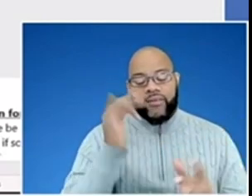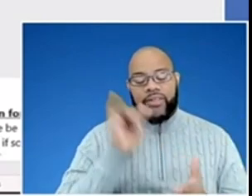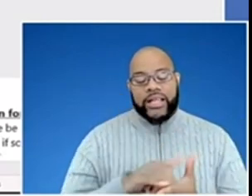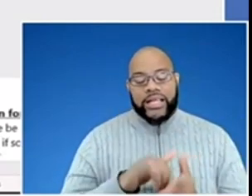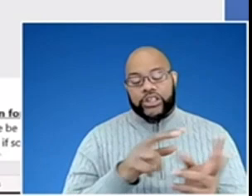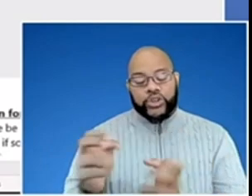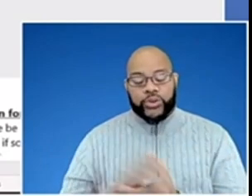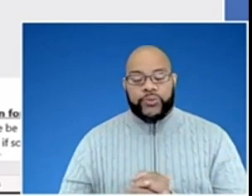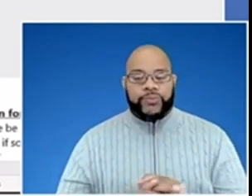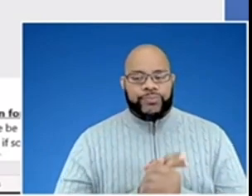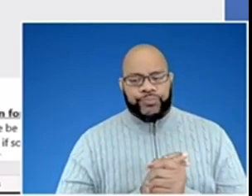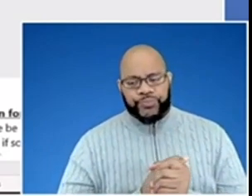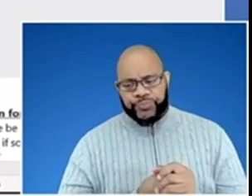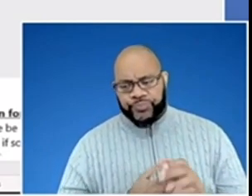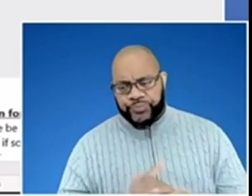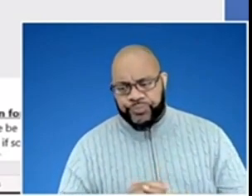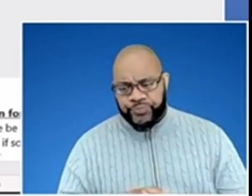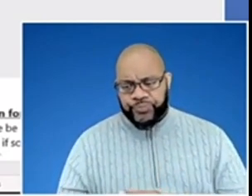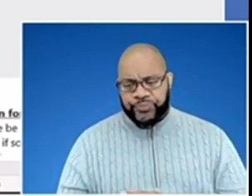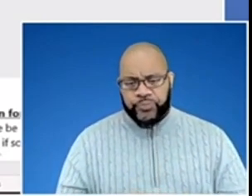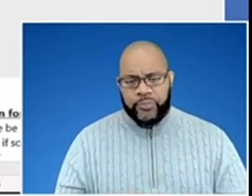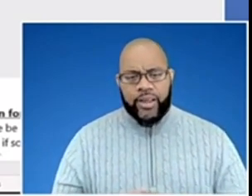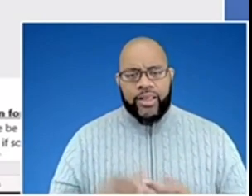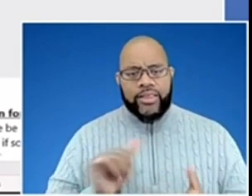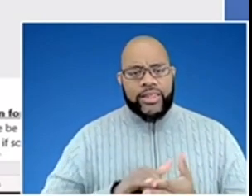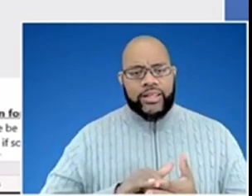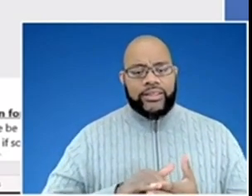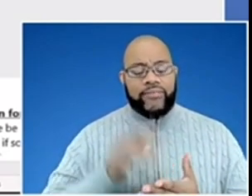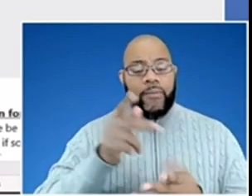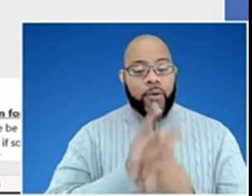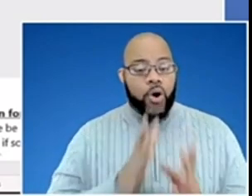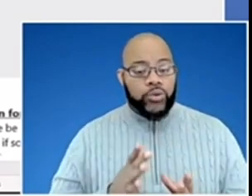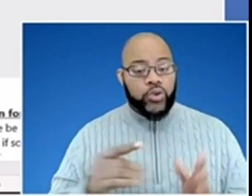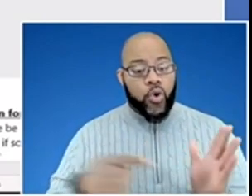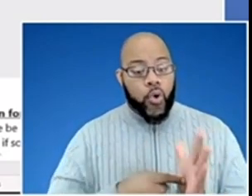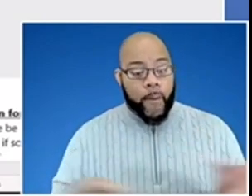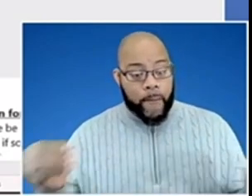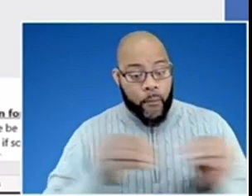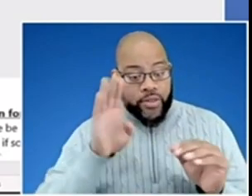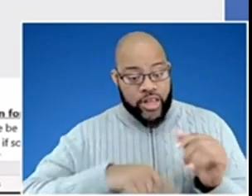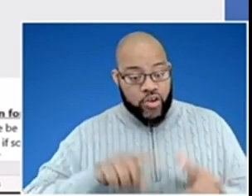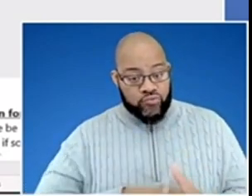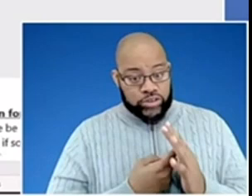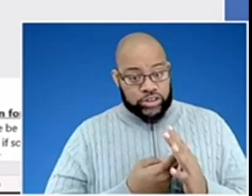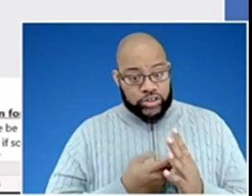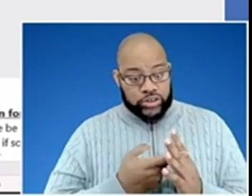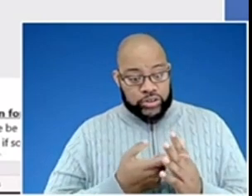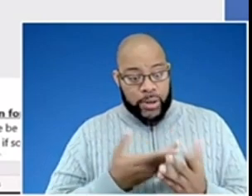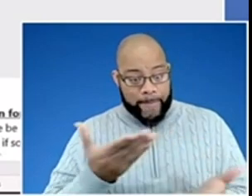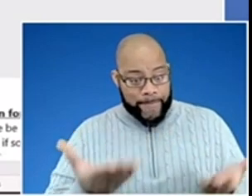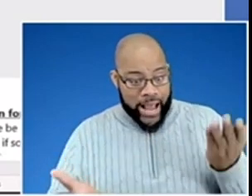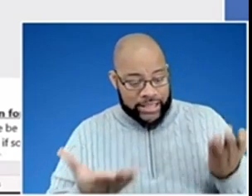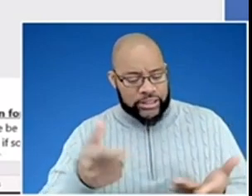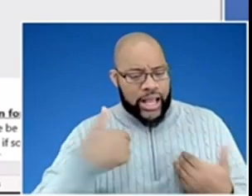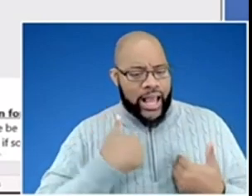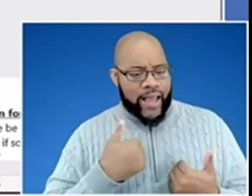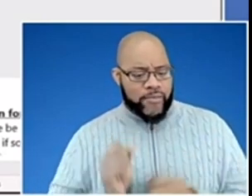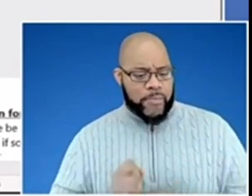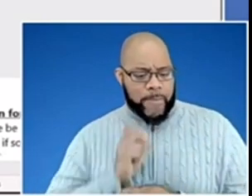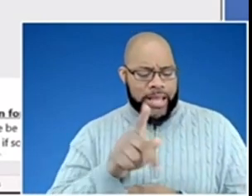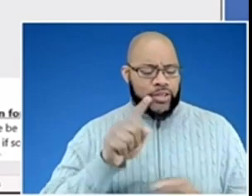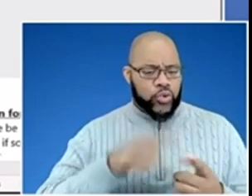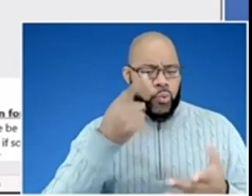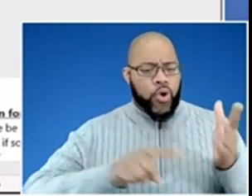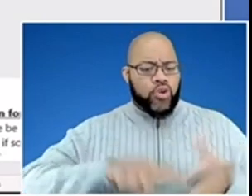issue. The language says that if borrowers owe more than their original balance, then they would have it restored to what